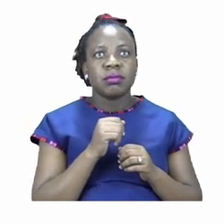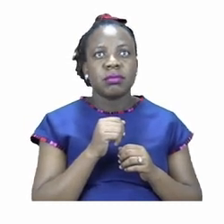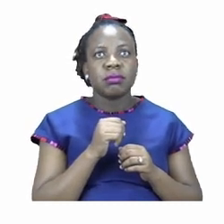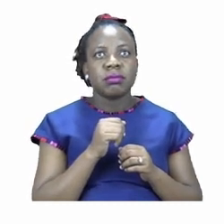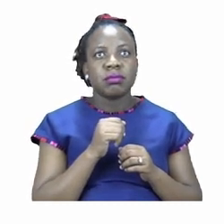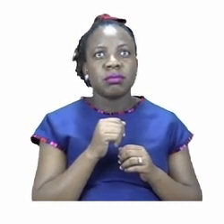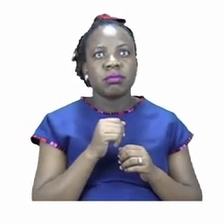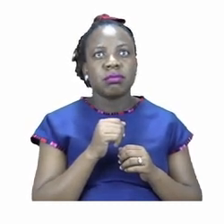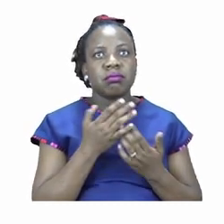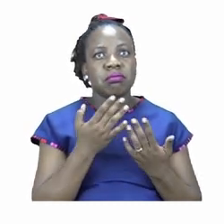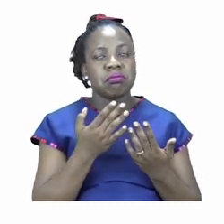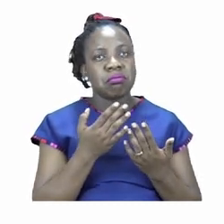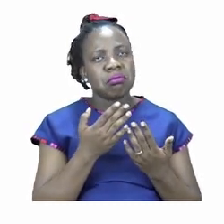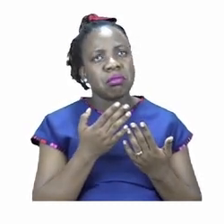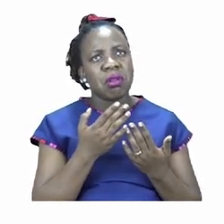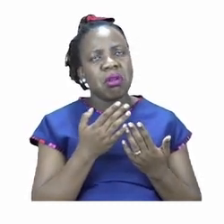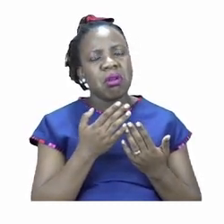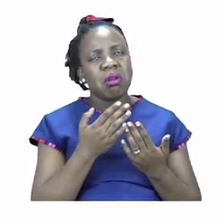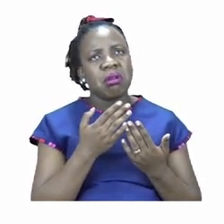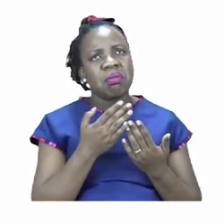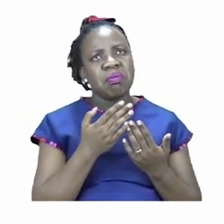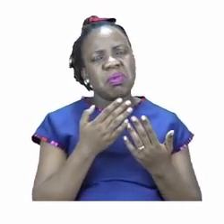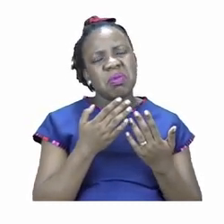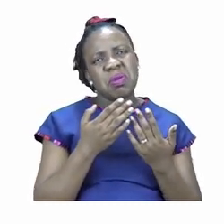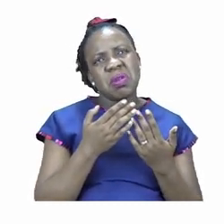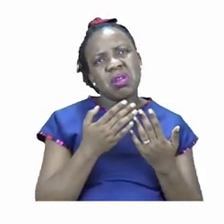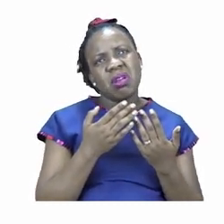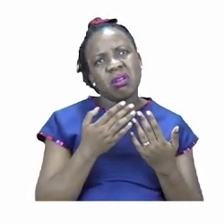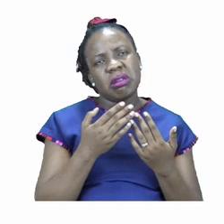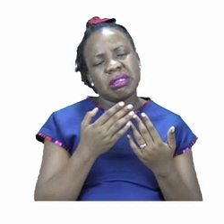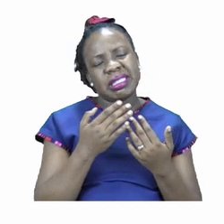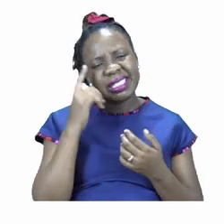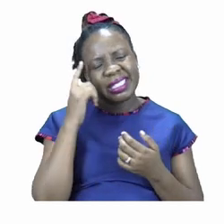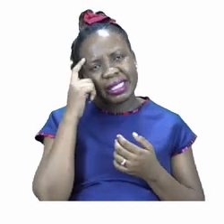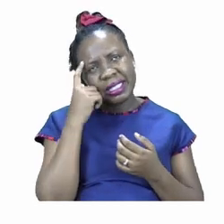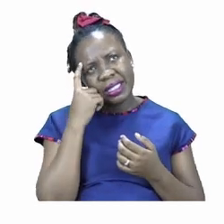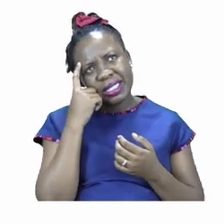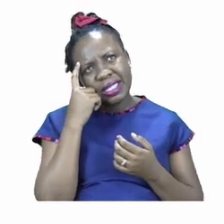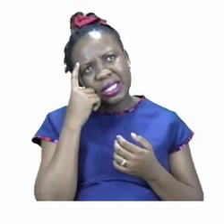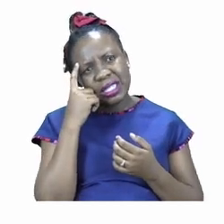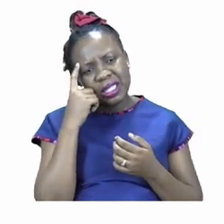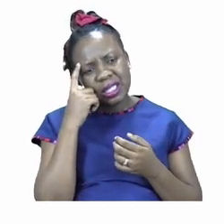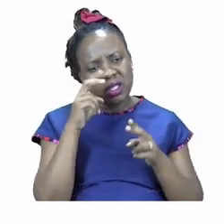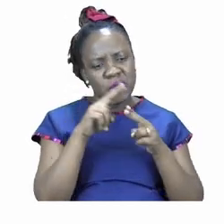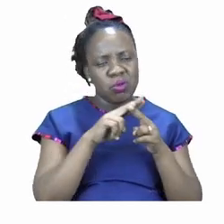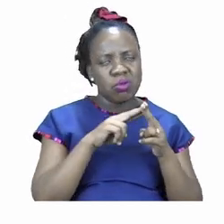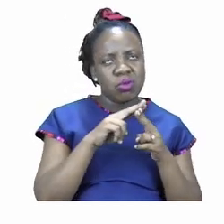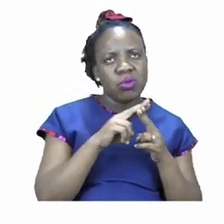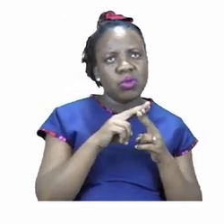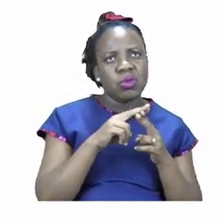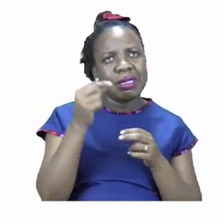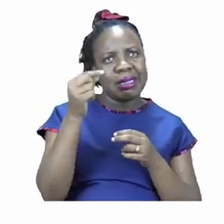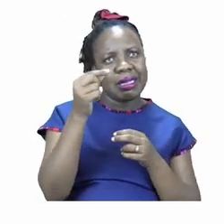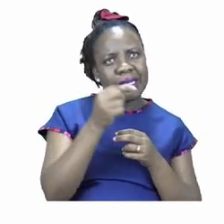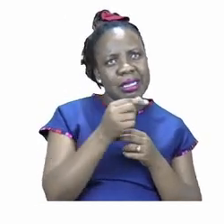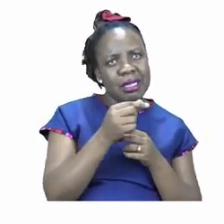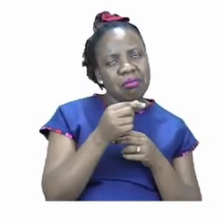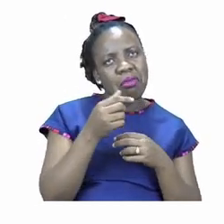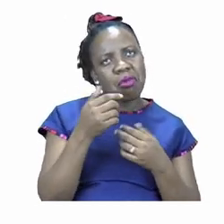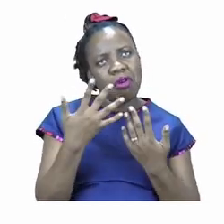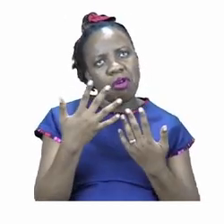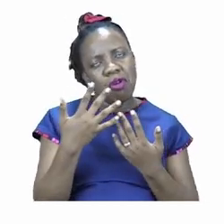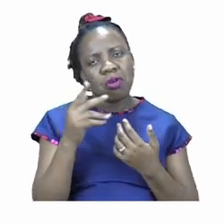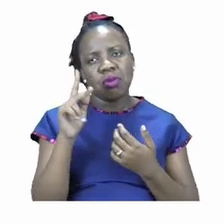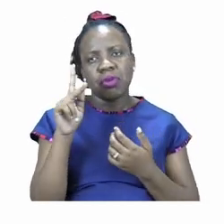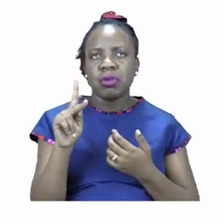item. Meaning we have to decide whether it is grams or kilograms. Now I'm going to do 3